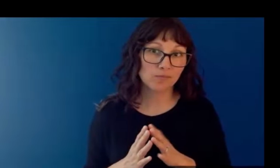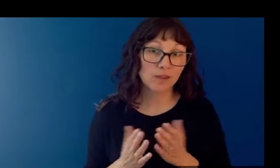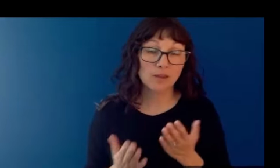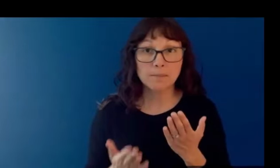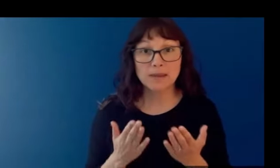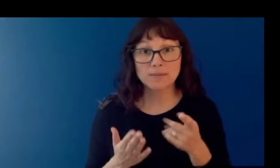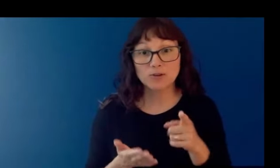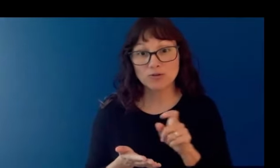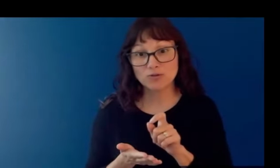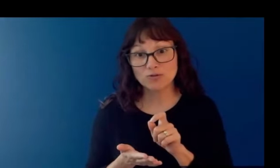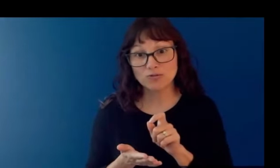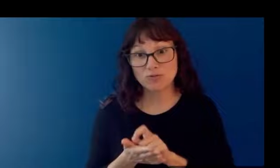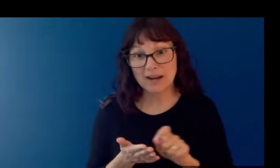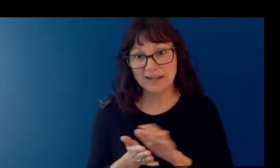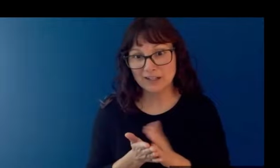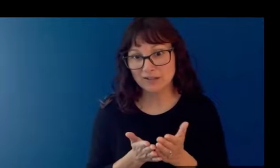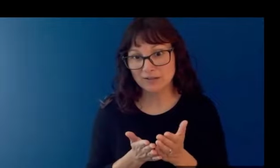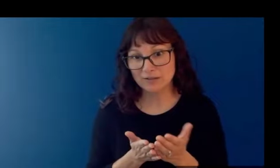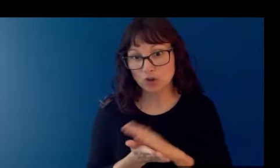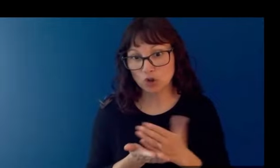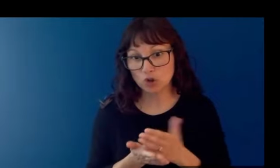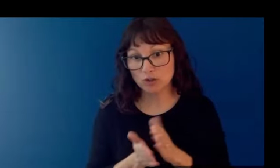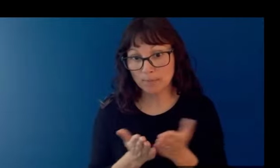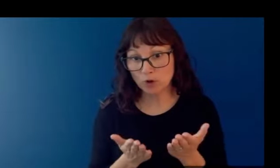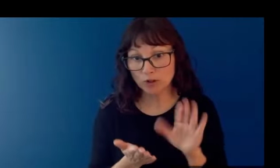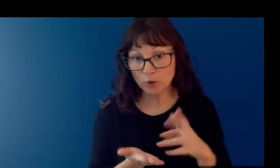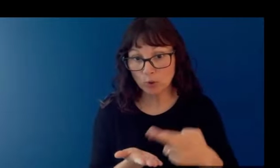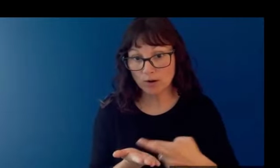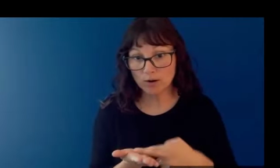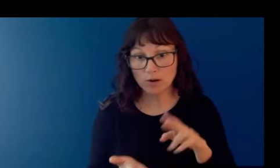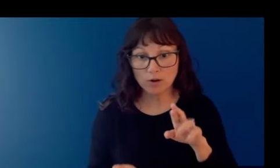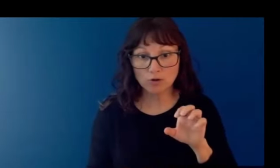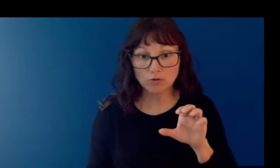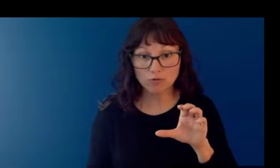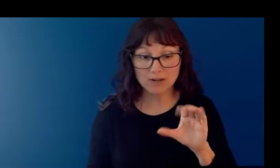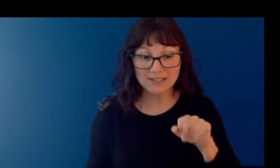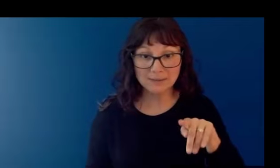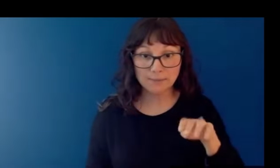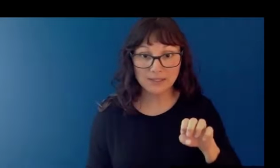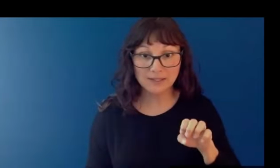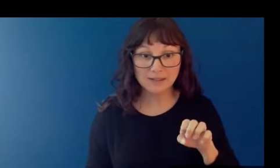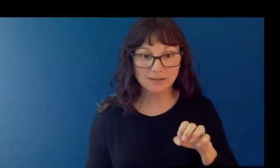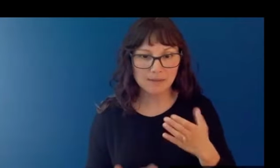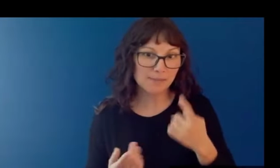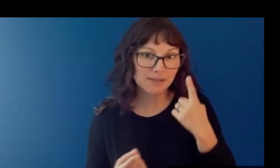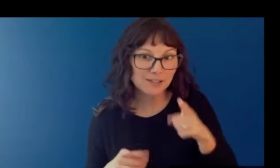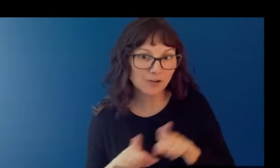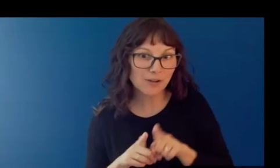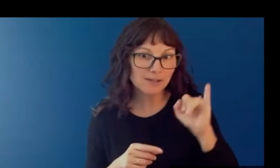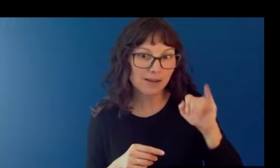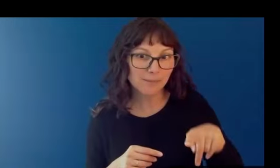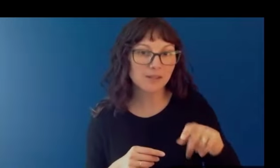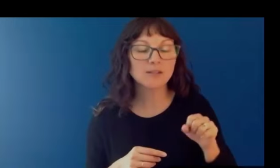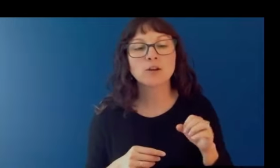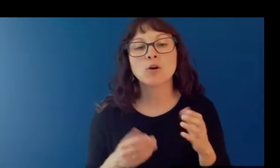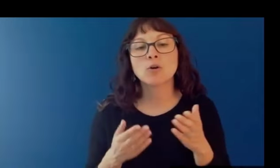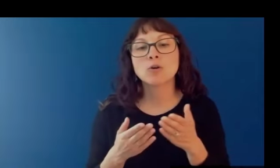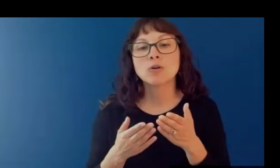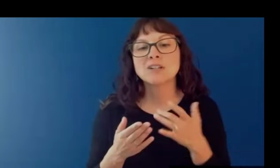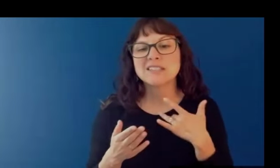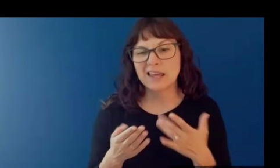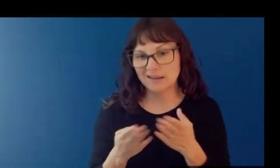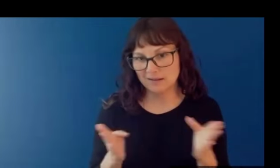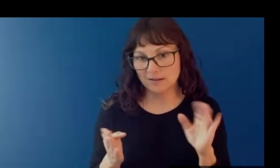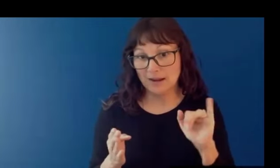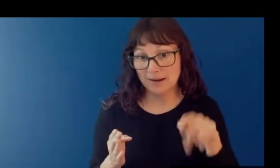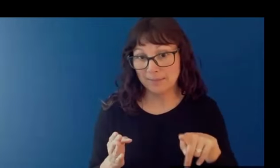Maybe you're writing a cookbook and your recipes may be considered. So it's generally intellectual